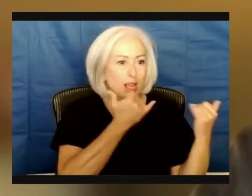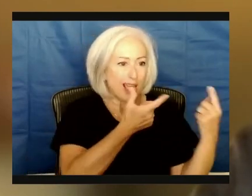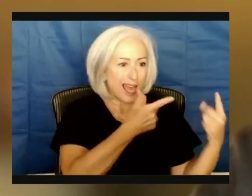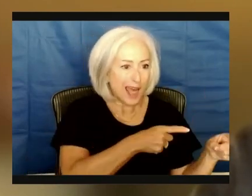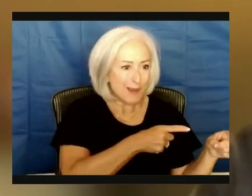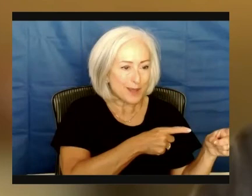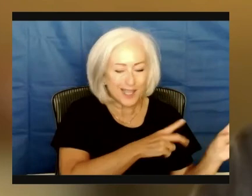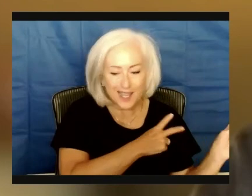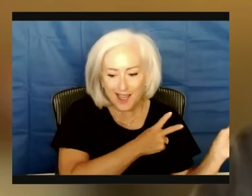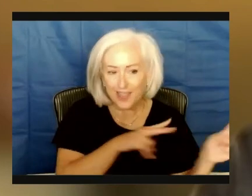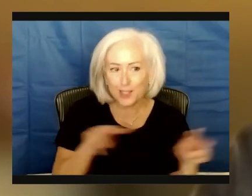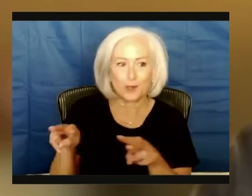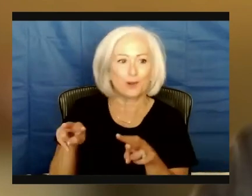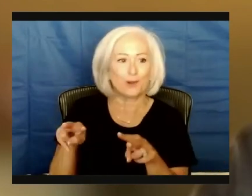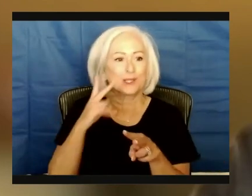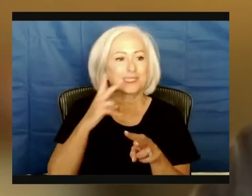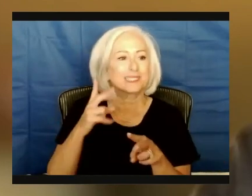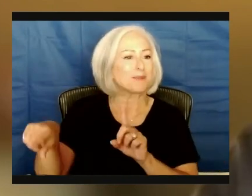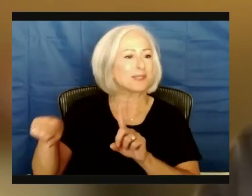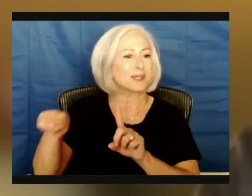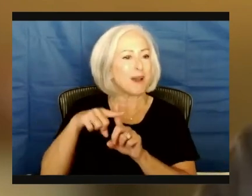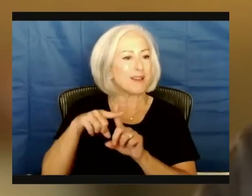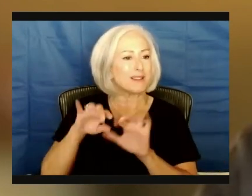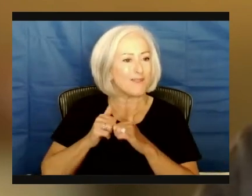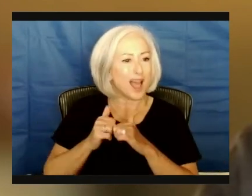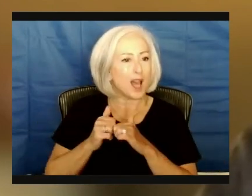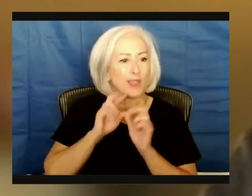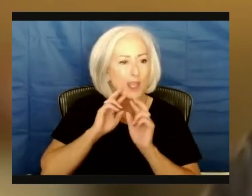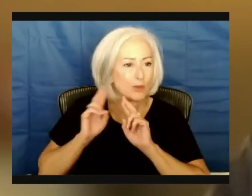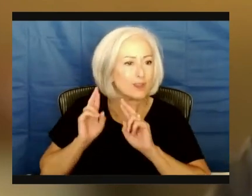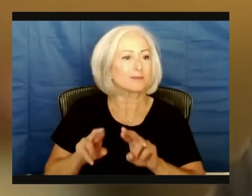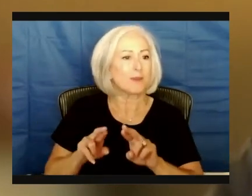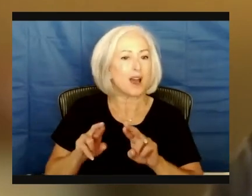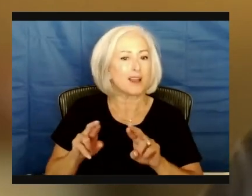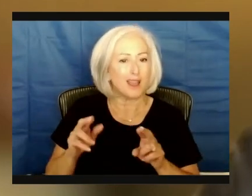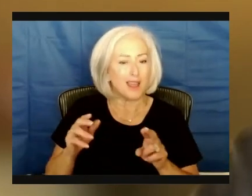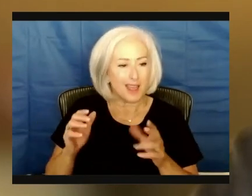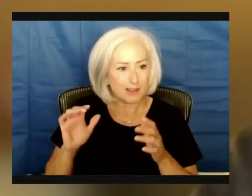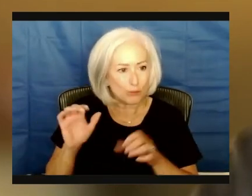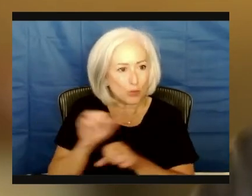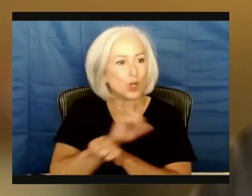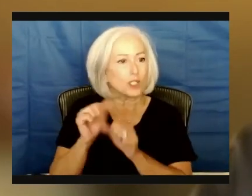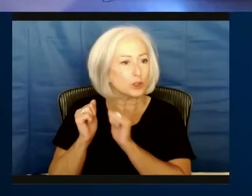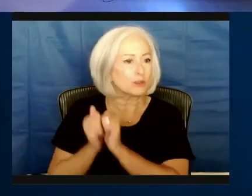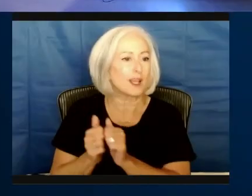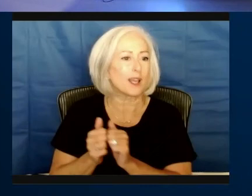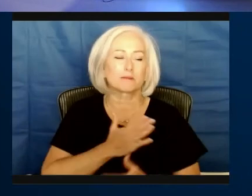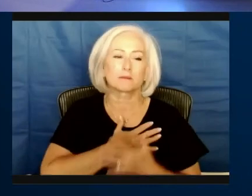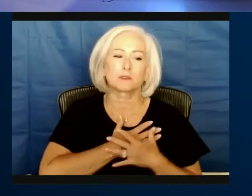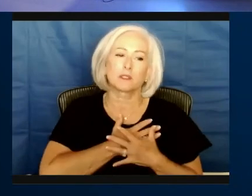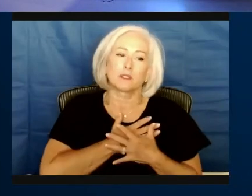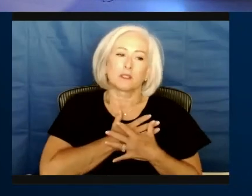together, both the responders and the community itself. It was really heartwarming. Chief Manley.